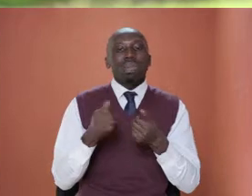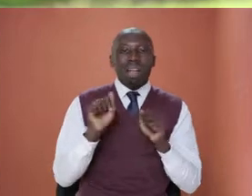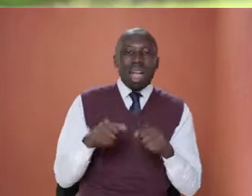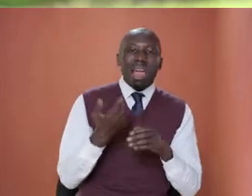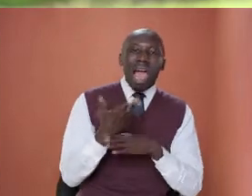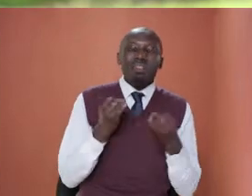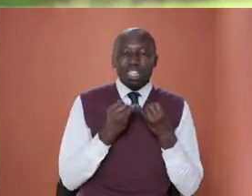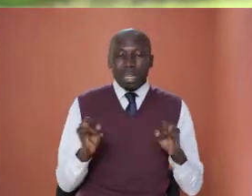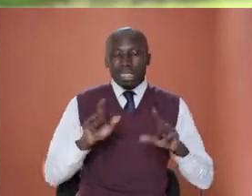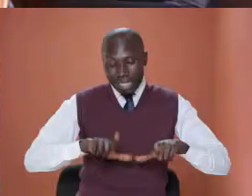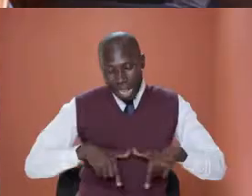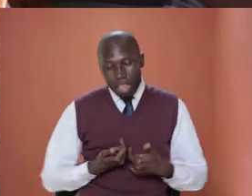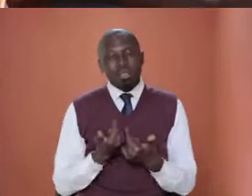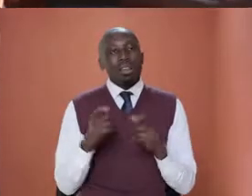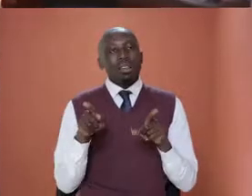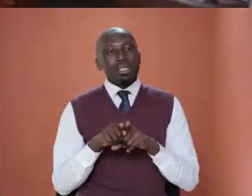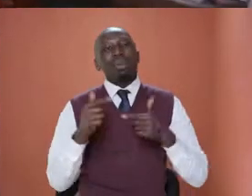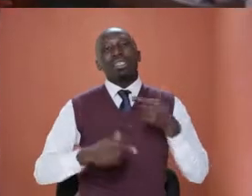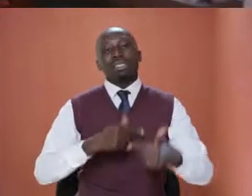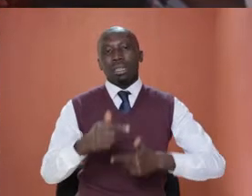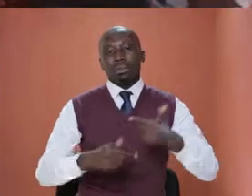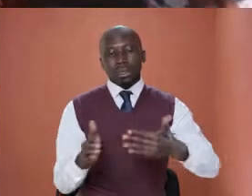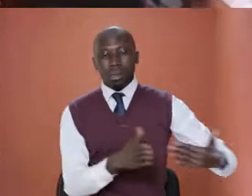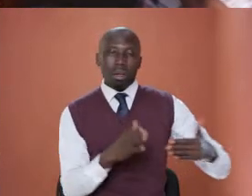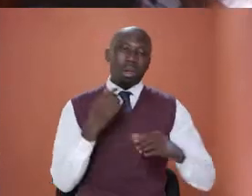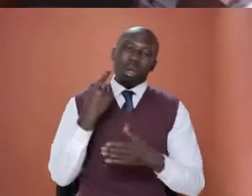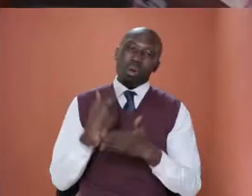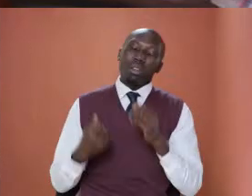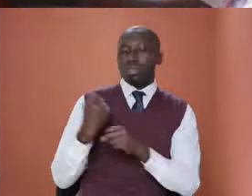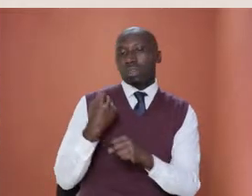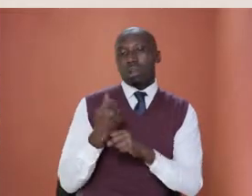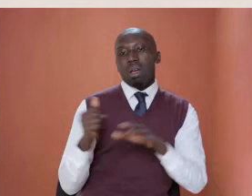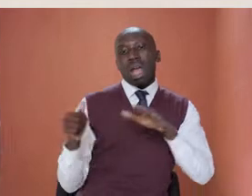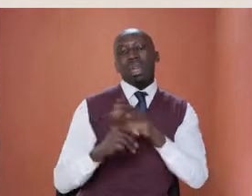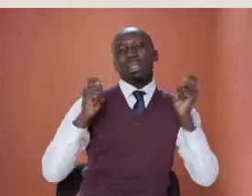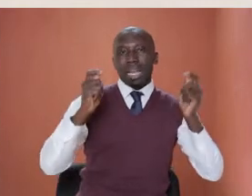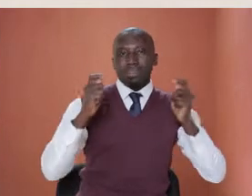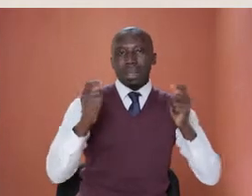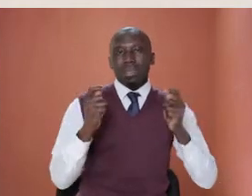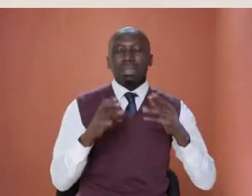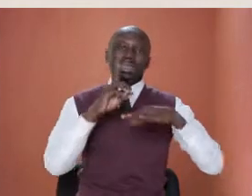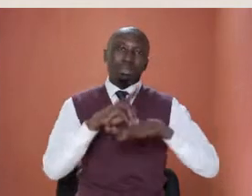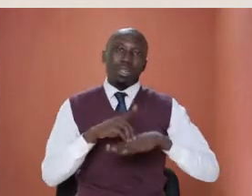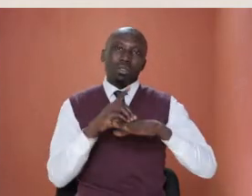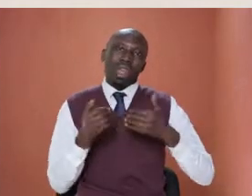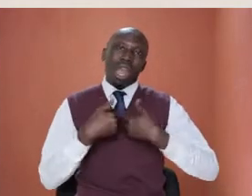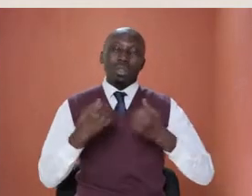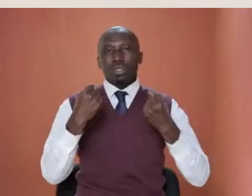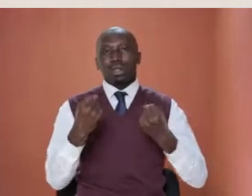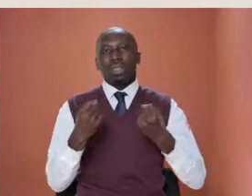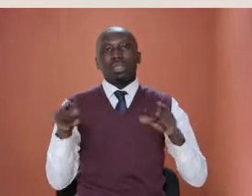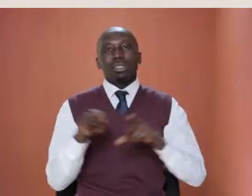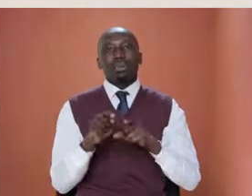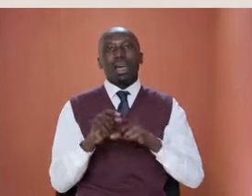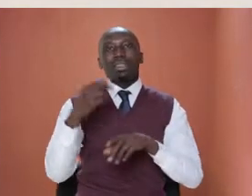an independent life and sustainability. What we do specifically under the campaign relies on our strength as Reach a